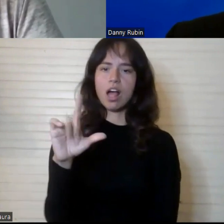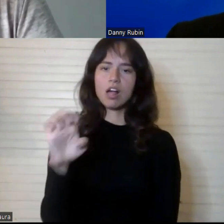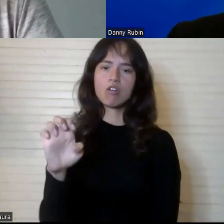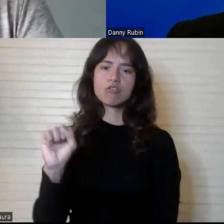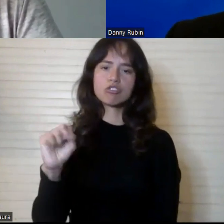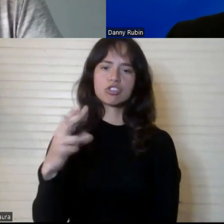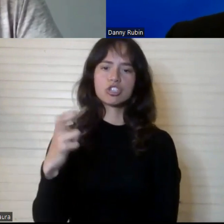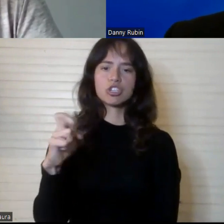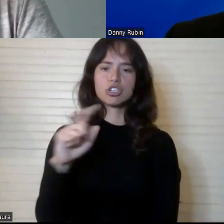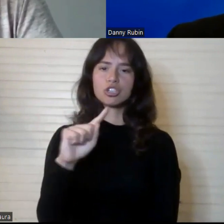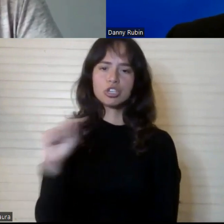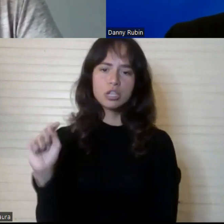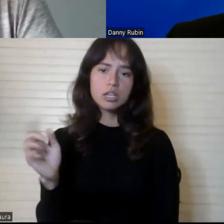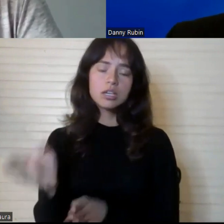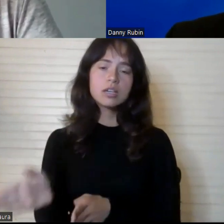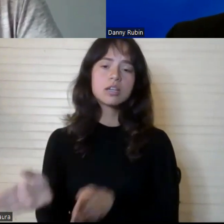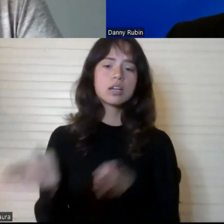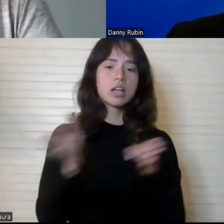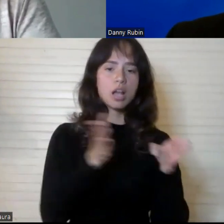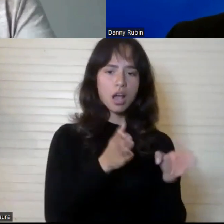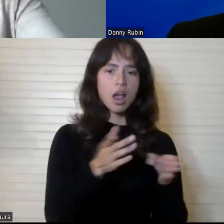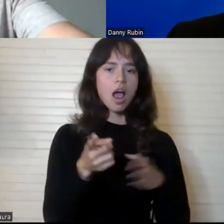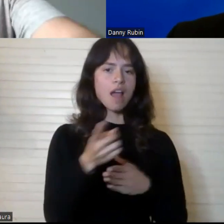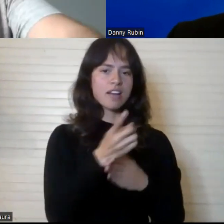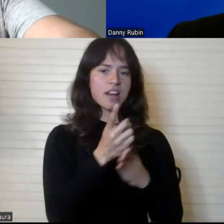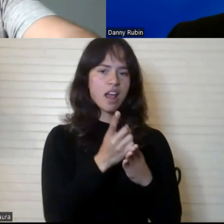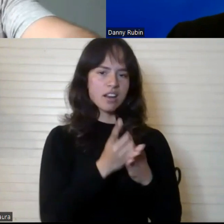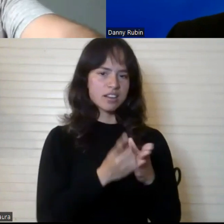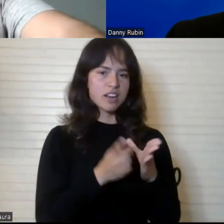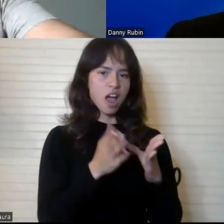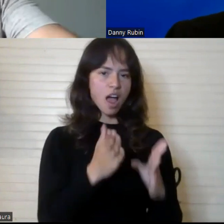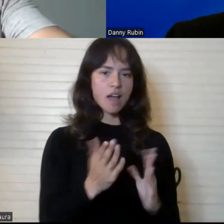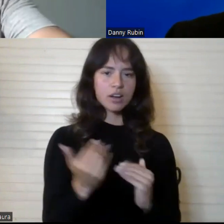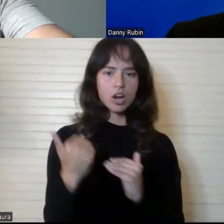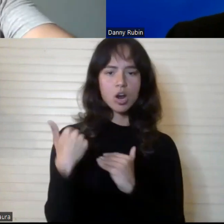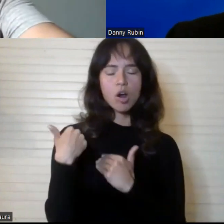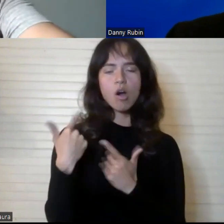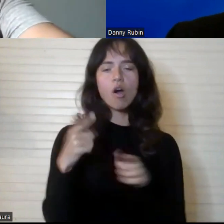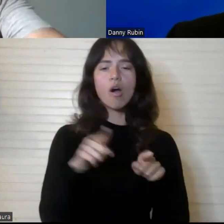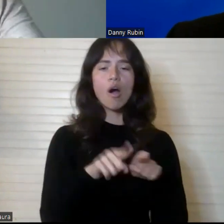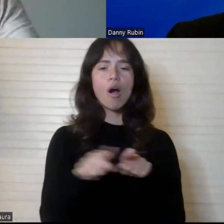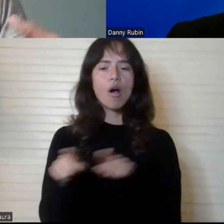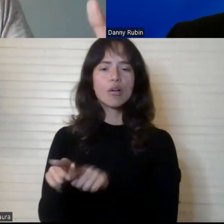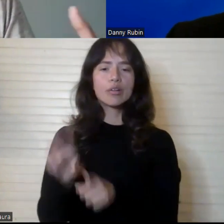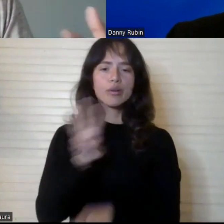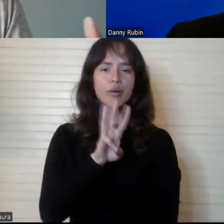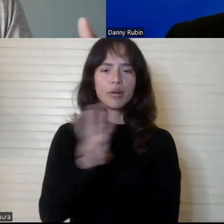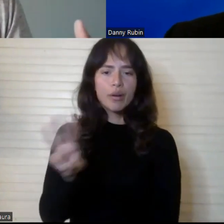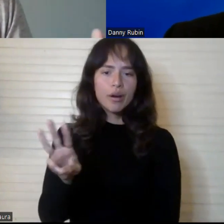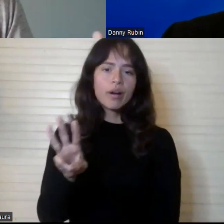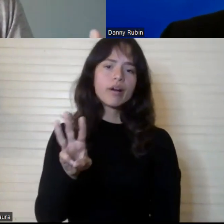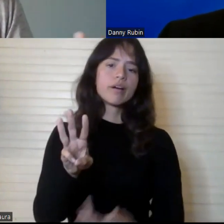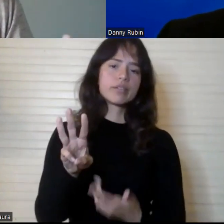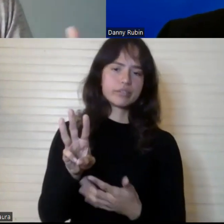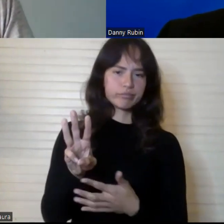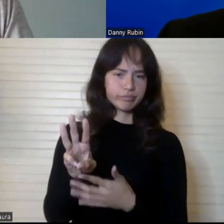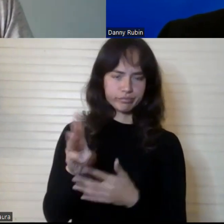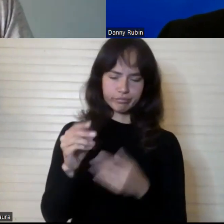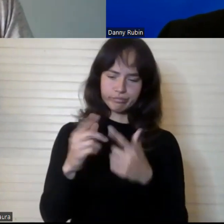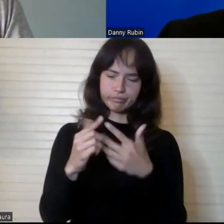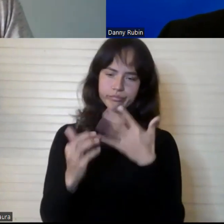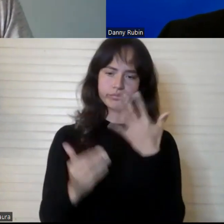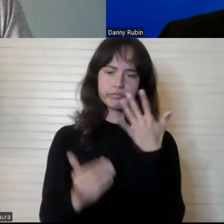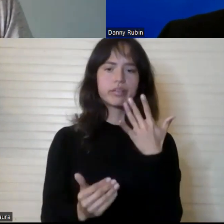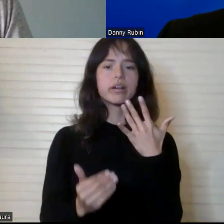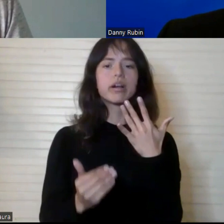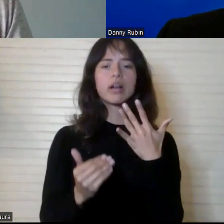actual designer. Okay. They also work with frameworks like React, Angular, Vue.js, and ultimately build interactive and dynamic